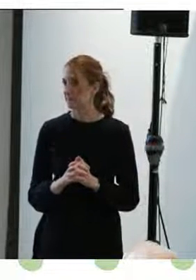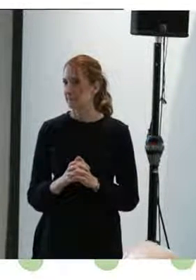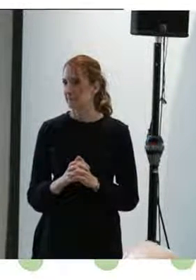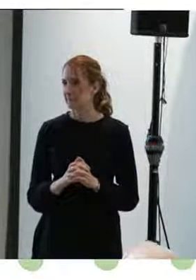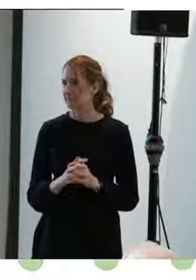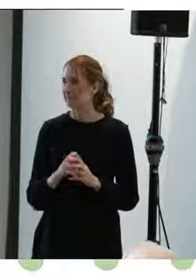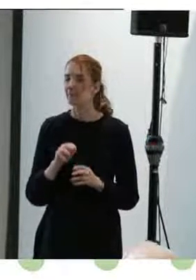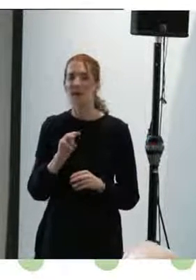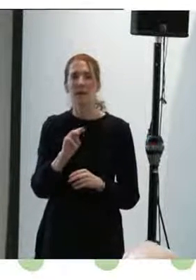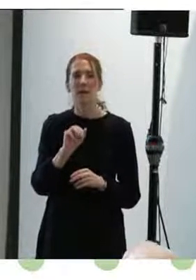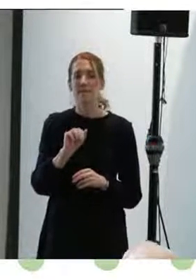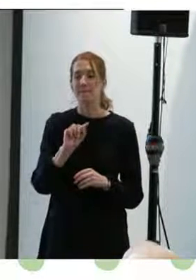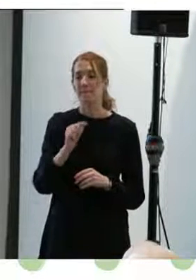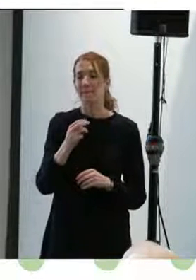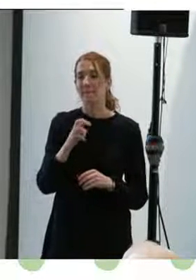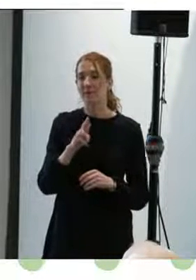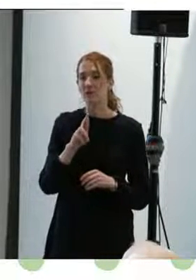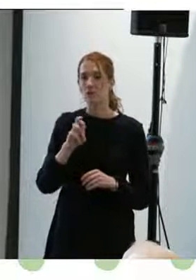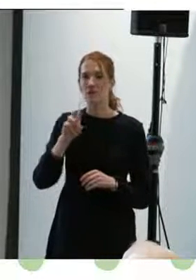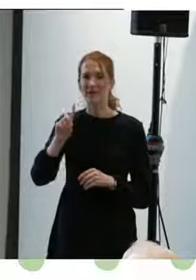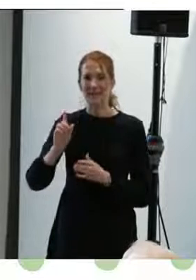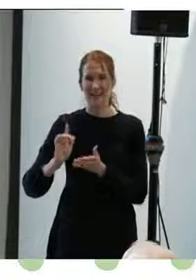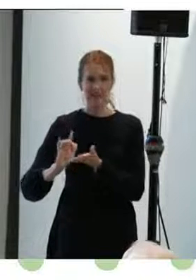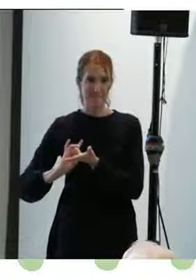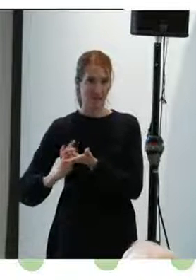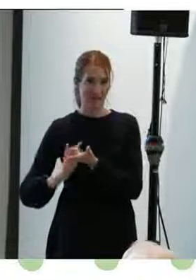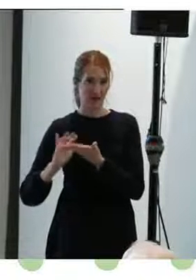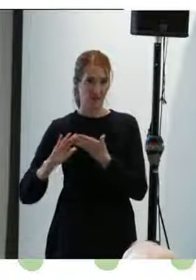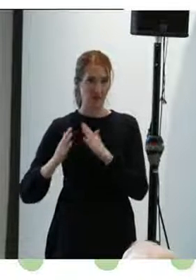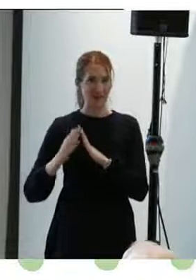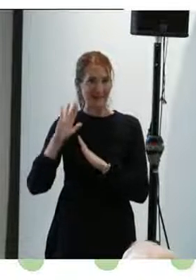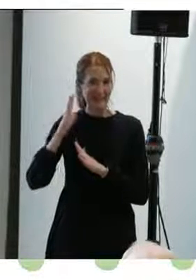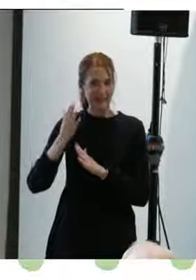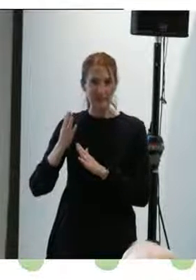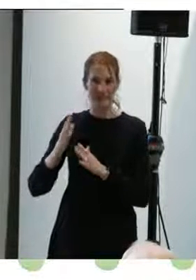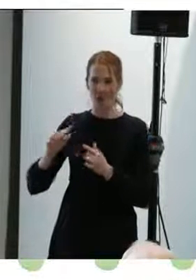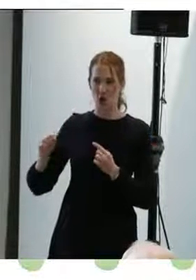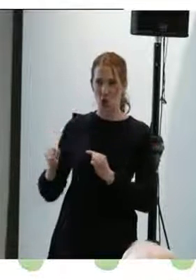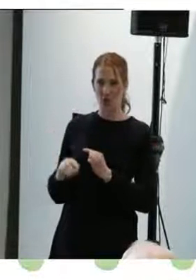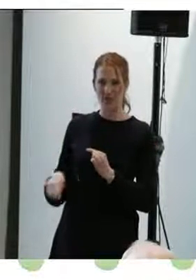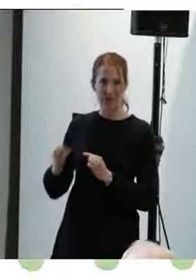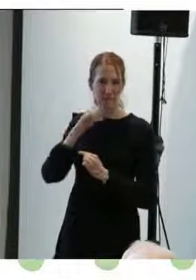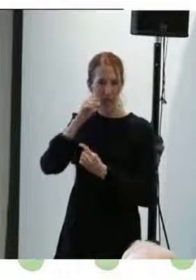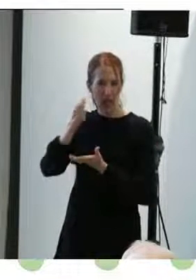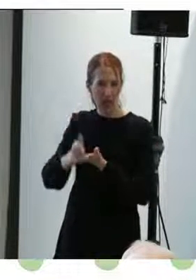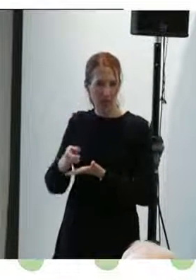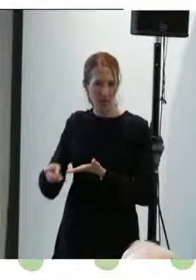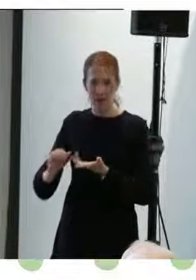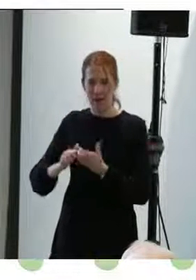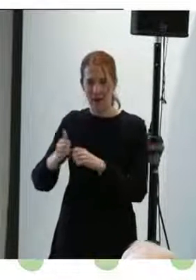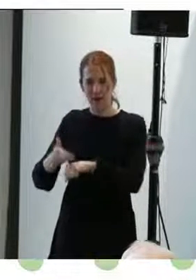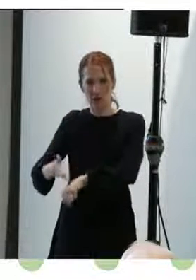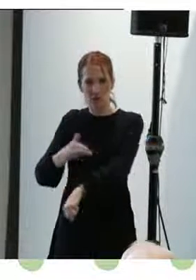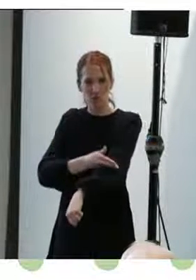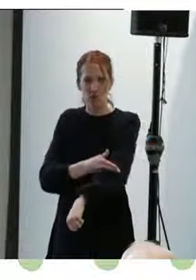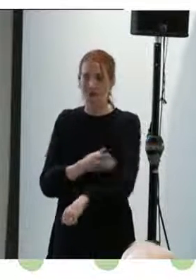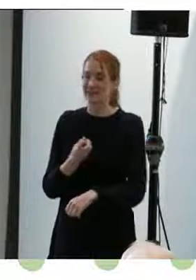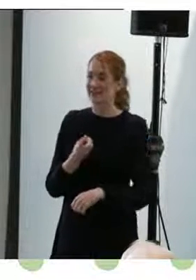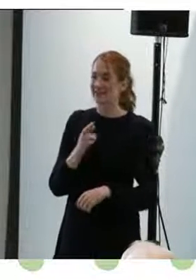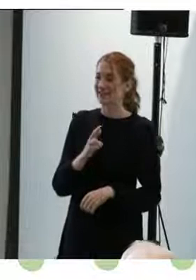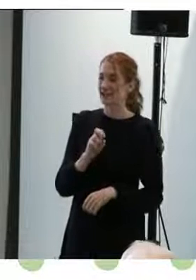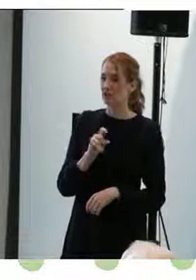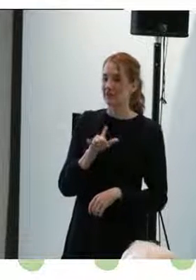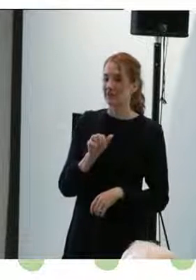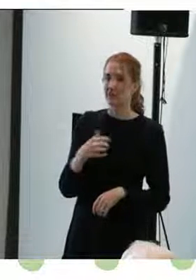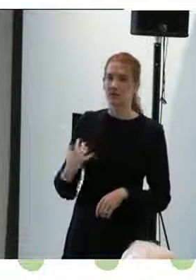The medical community seems to be more of a detriment than a help to the problem. What could be done to improve the situation? I could talk for a long